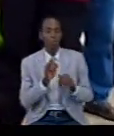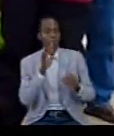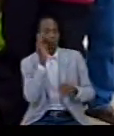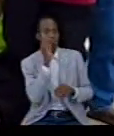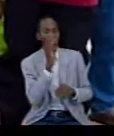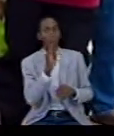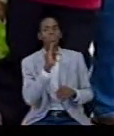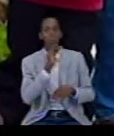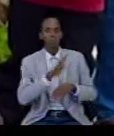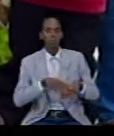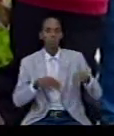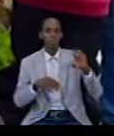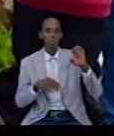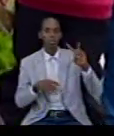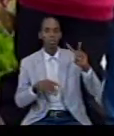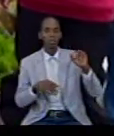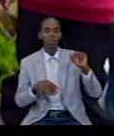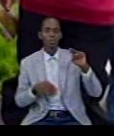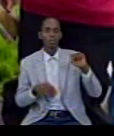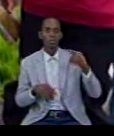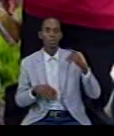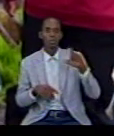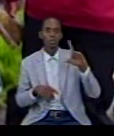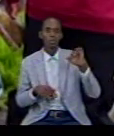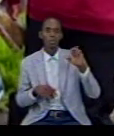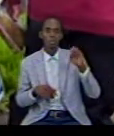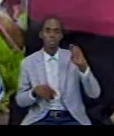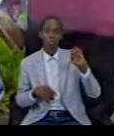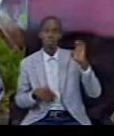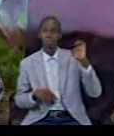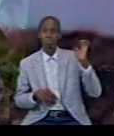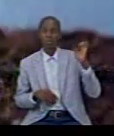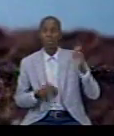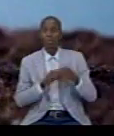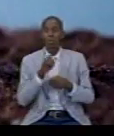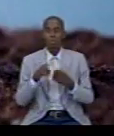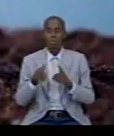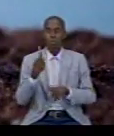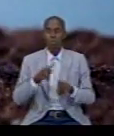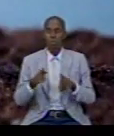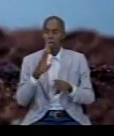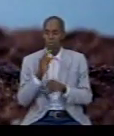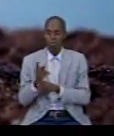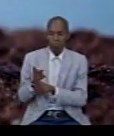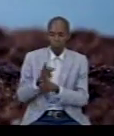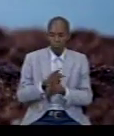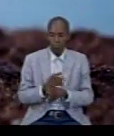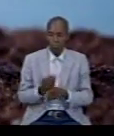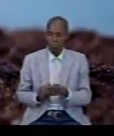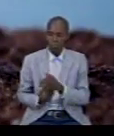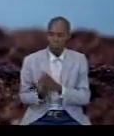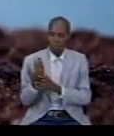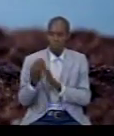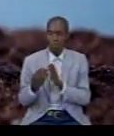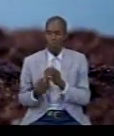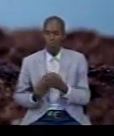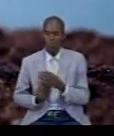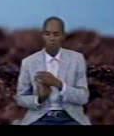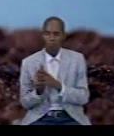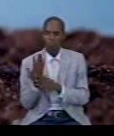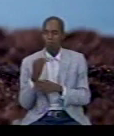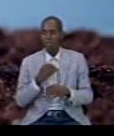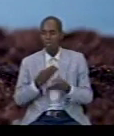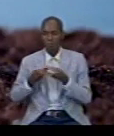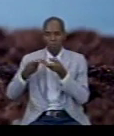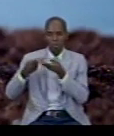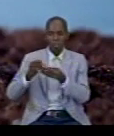evangelism. When these people are converted, taking care of them, nurturing them, helping them, developing them, teaching them, that's what